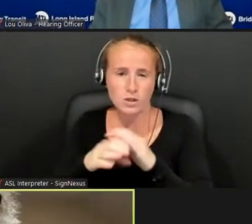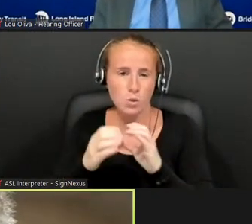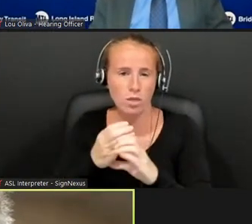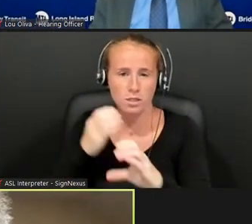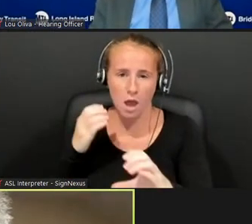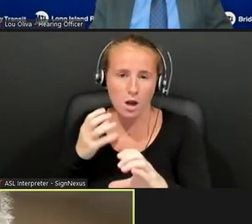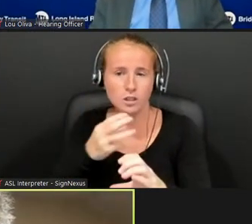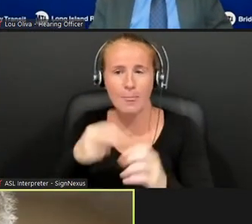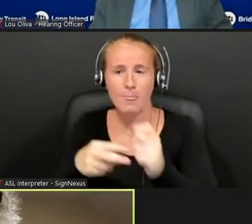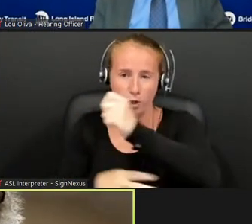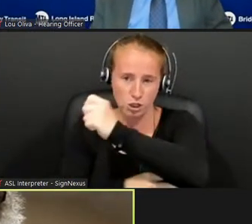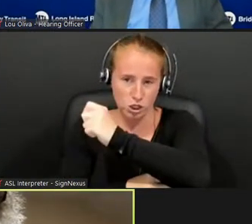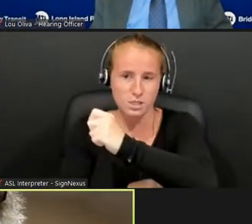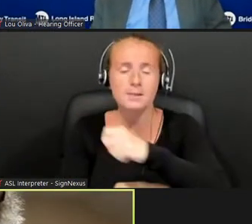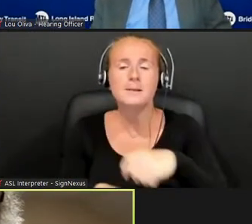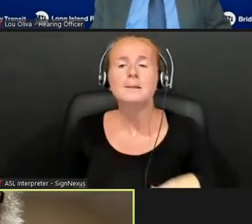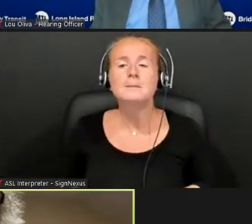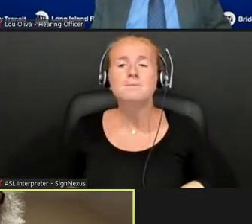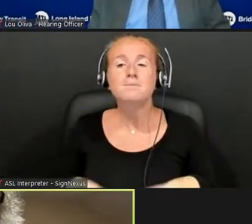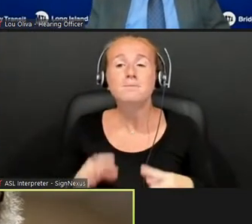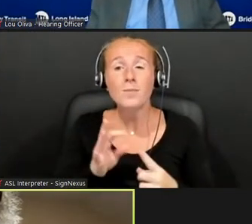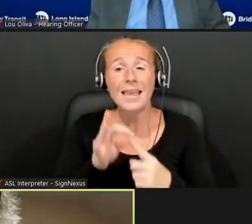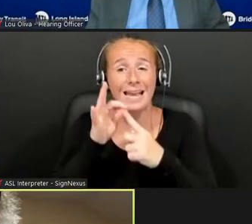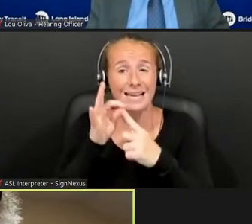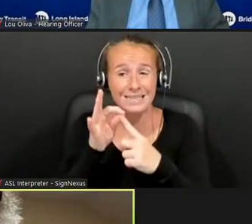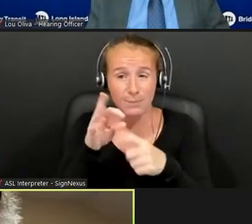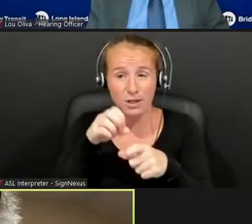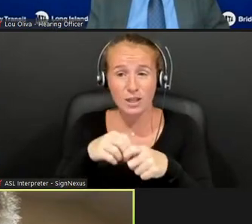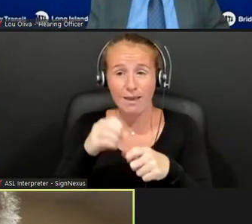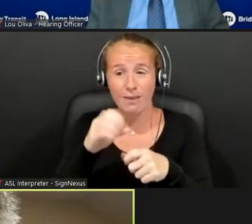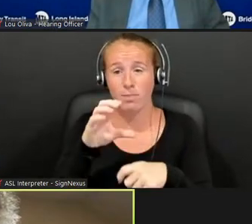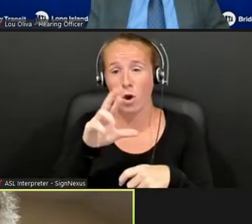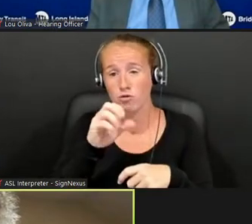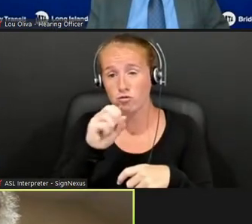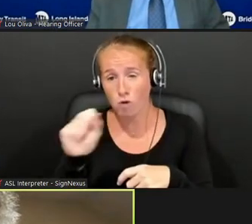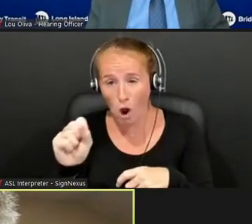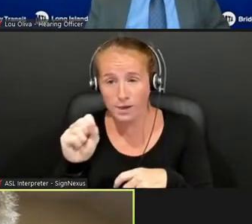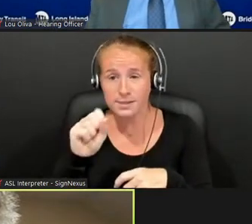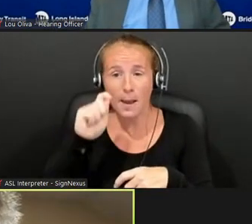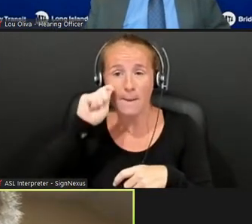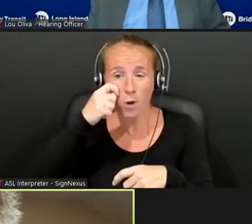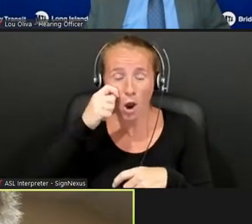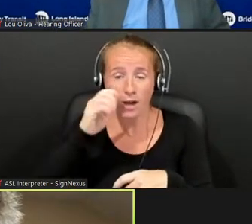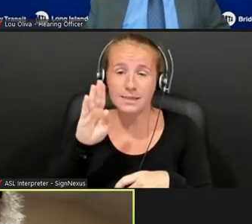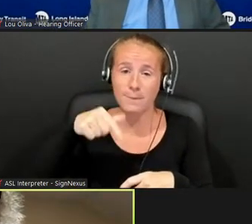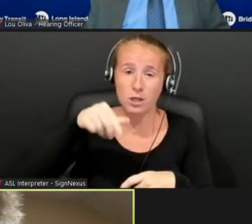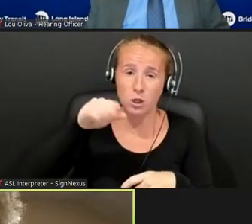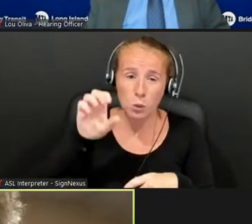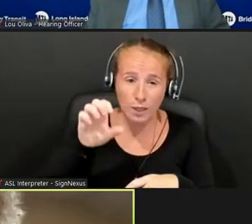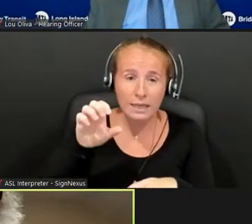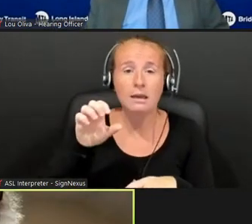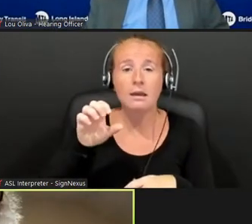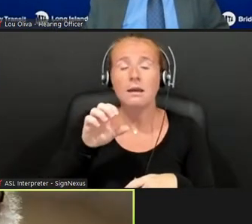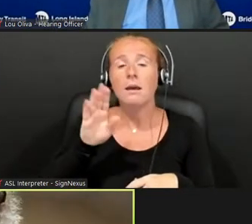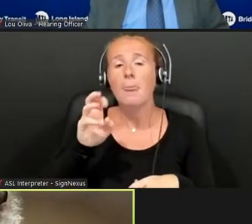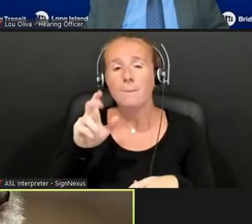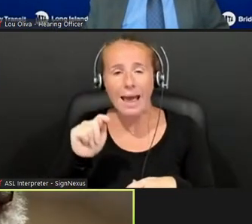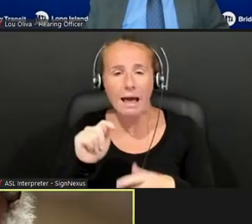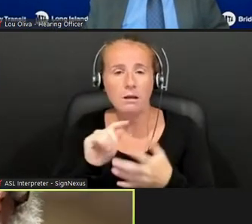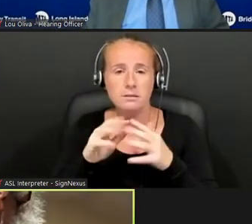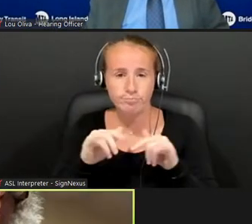and pollution in the outer boroughs especially the Cross Bronx the Staten Island Expressway the BQE the belt the Gowanus and many